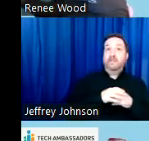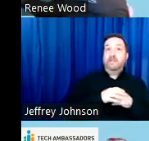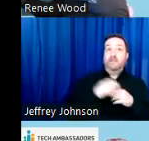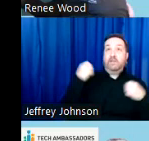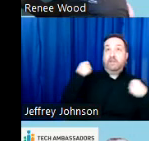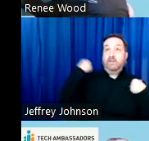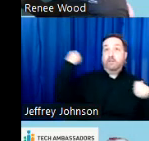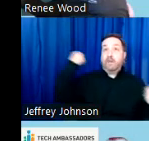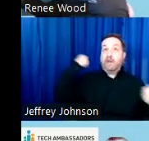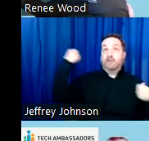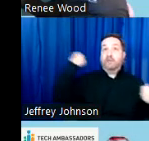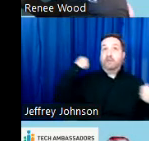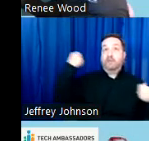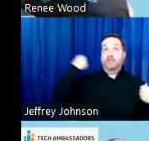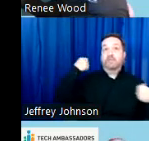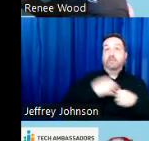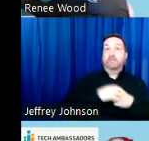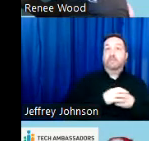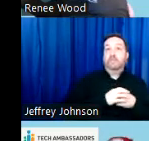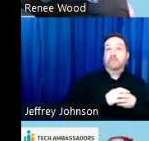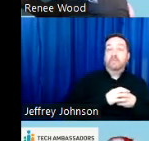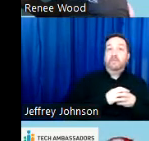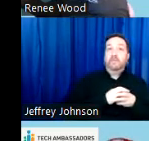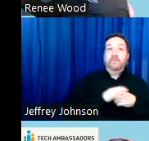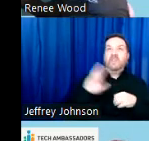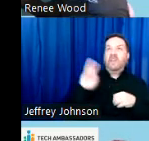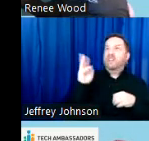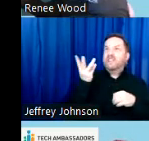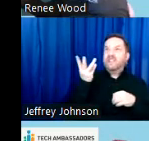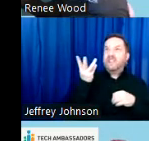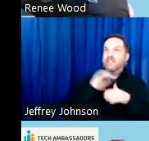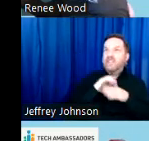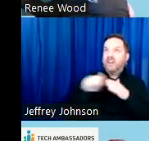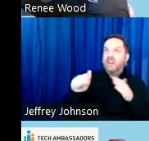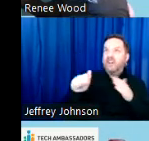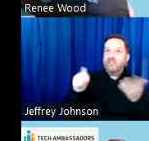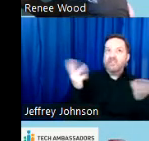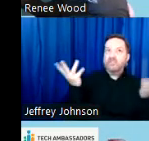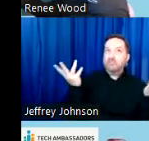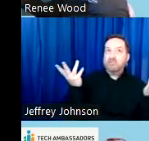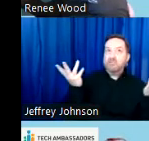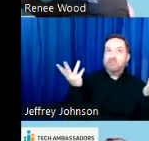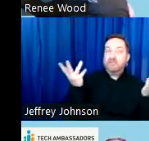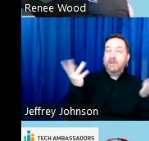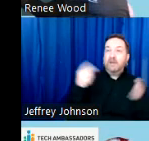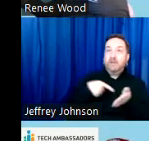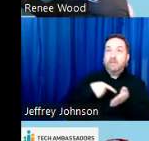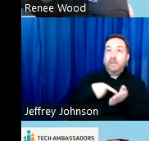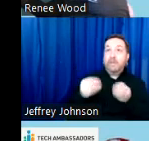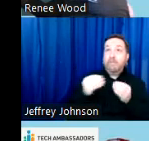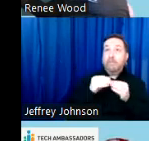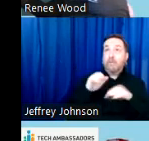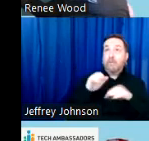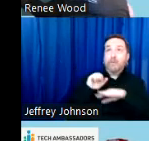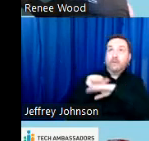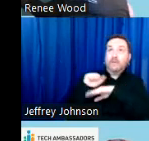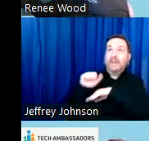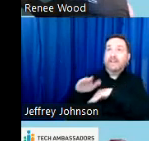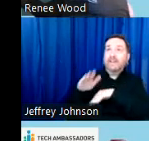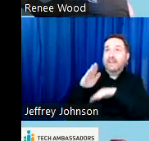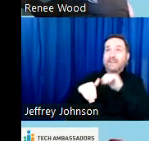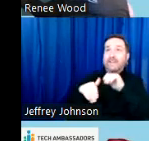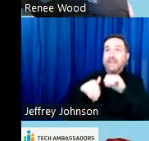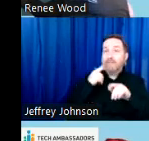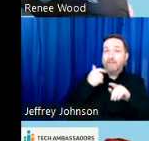All right, I love it. $6 for that. Probably pay more for shipping than you do just for the item